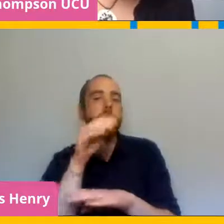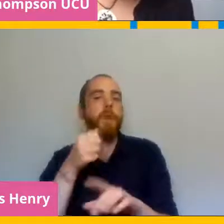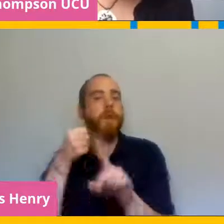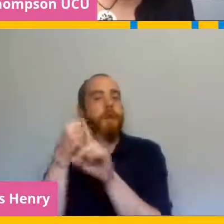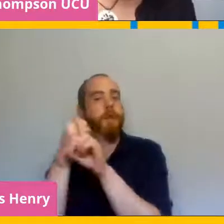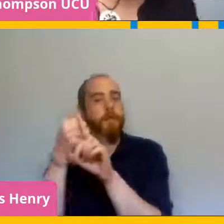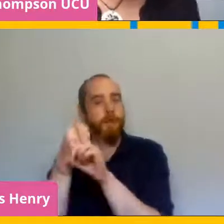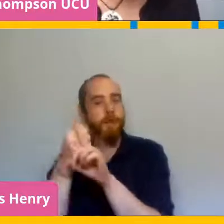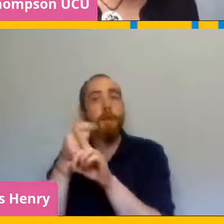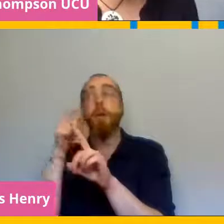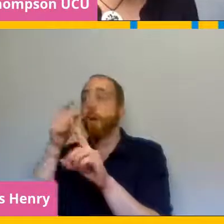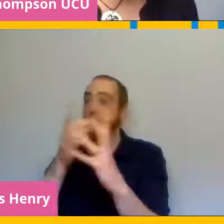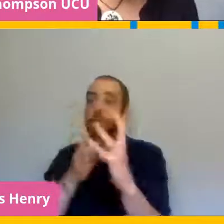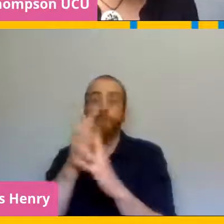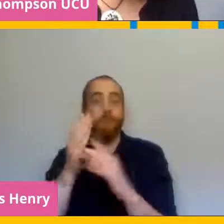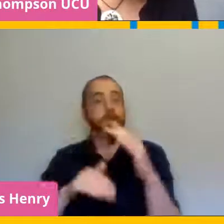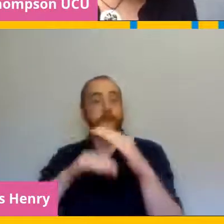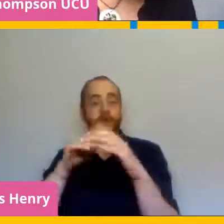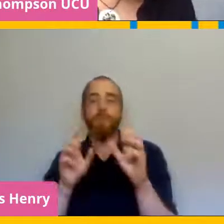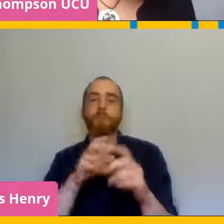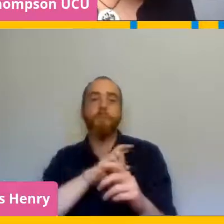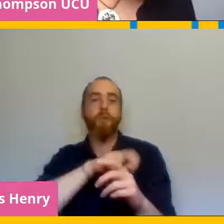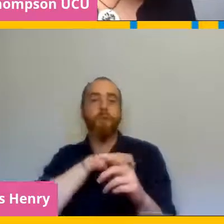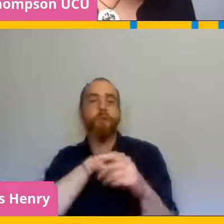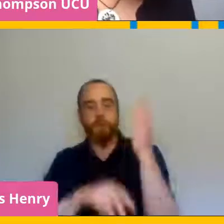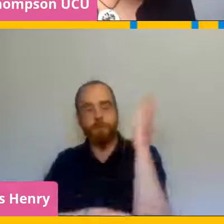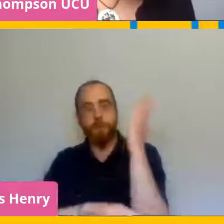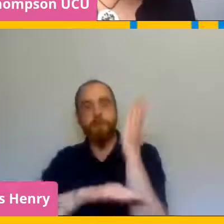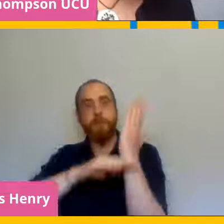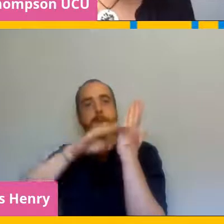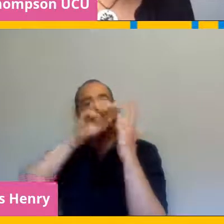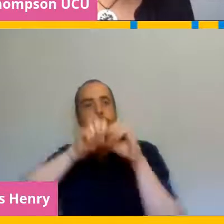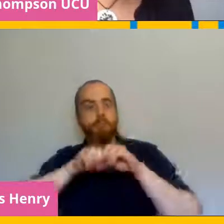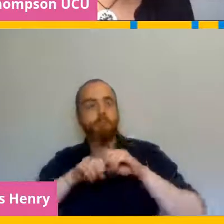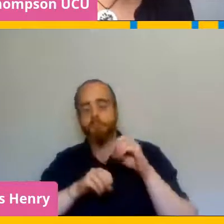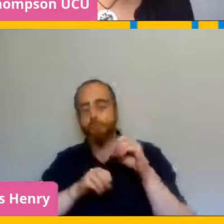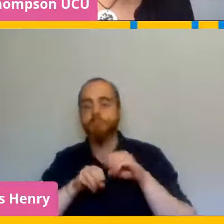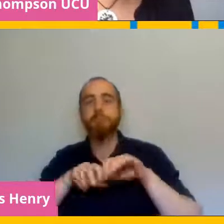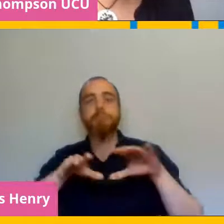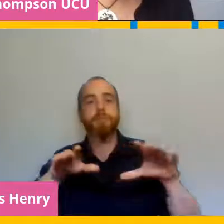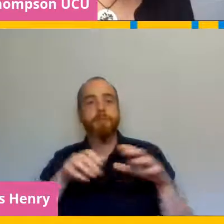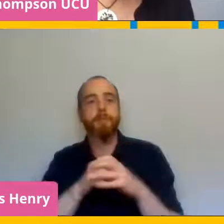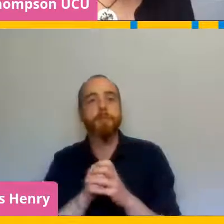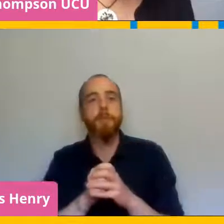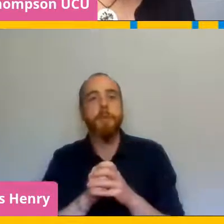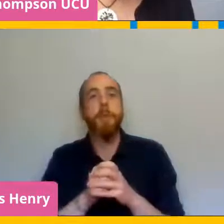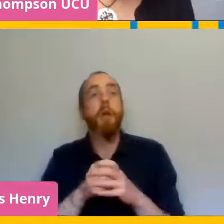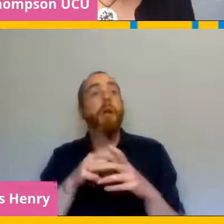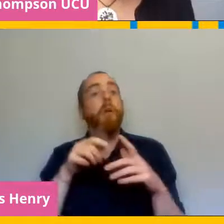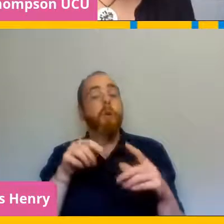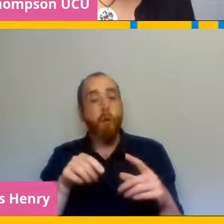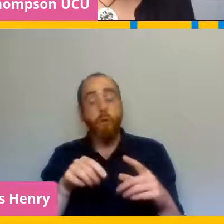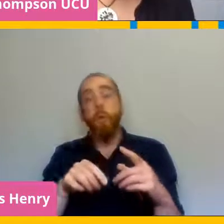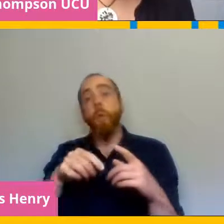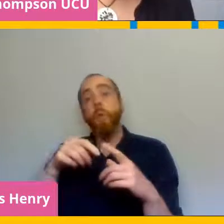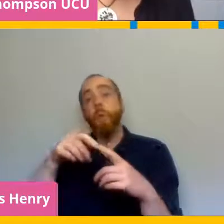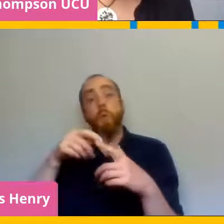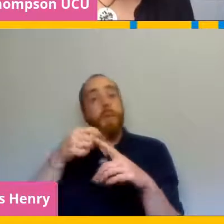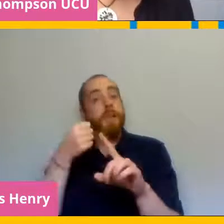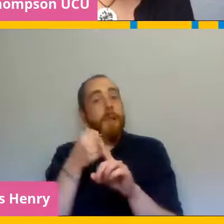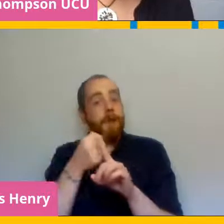the union. And I think what's important is that we don't think of it as a separate thing, that we think of campaigns at the grassroots and up